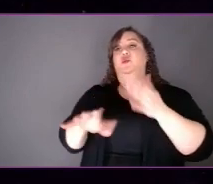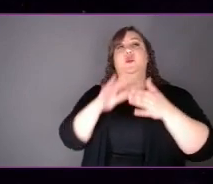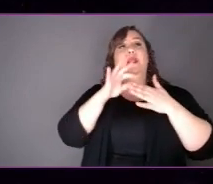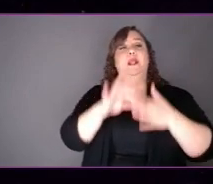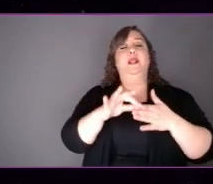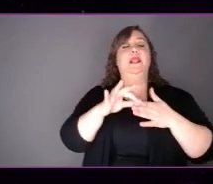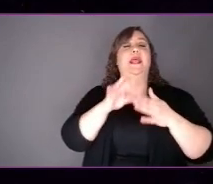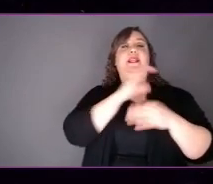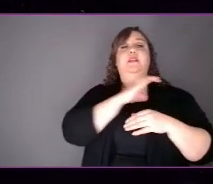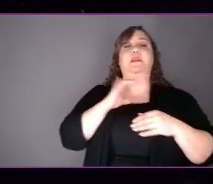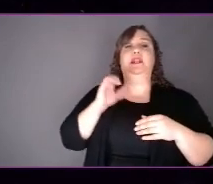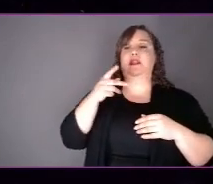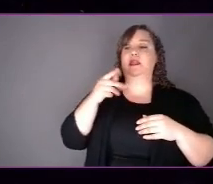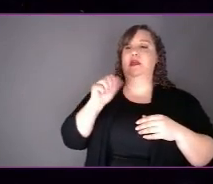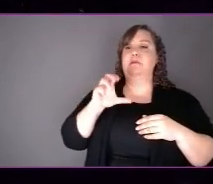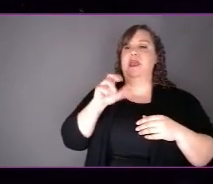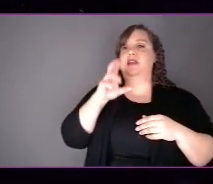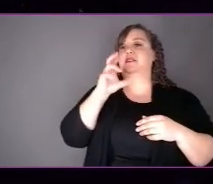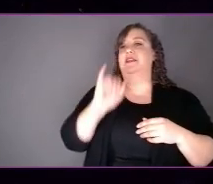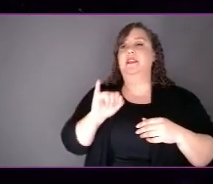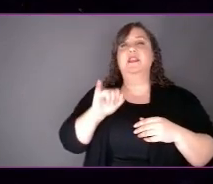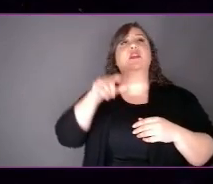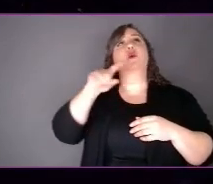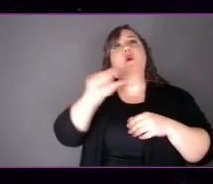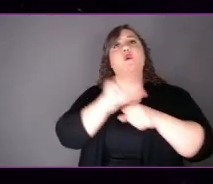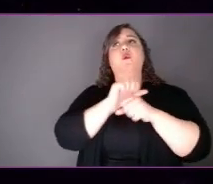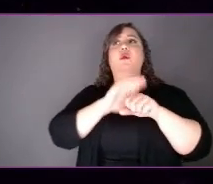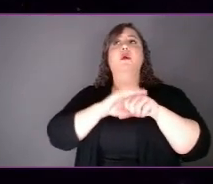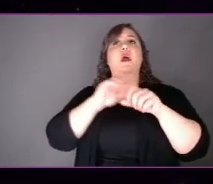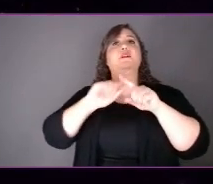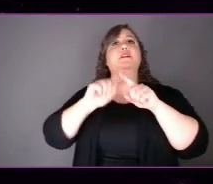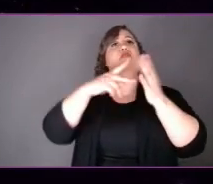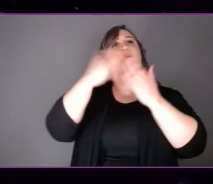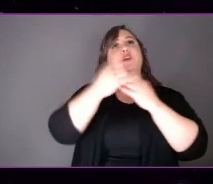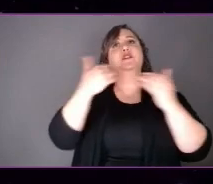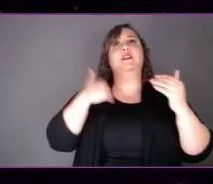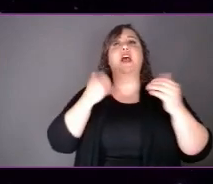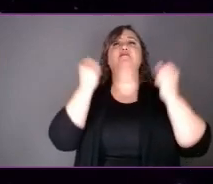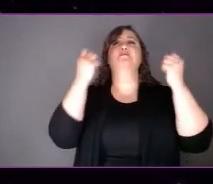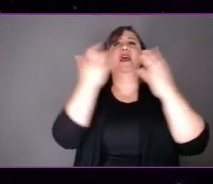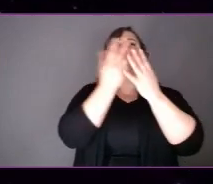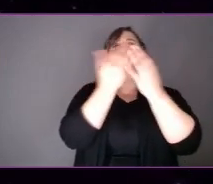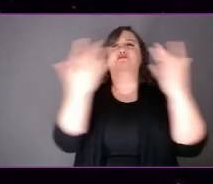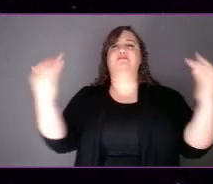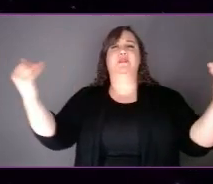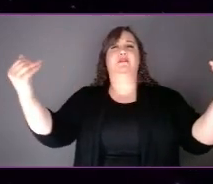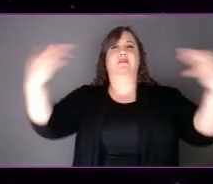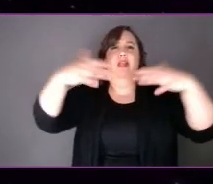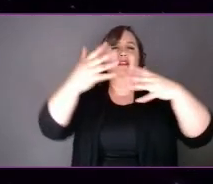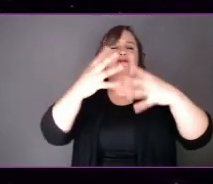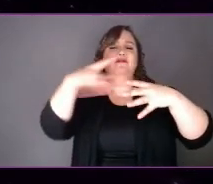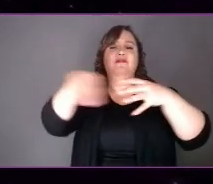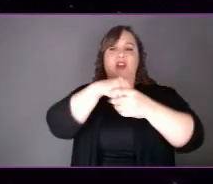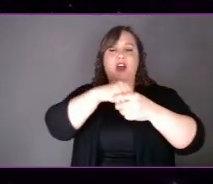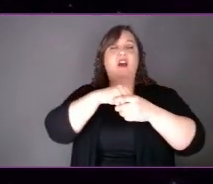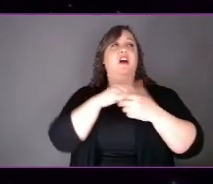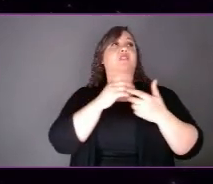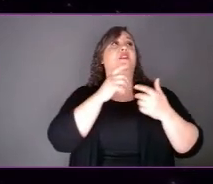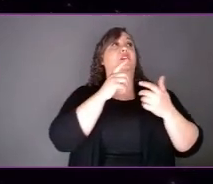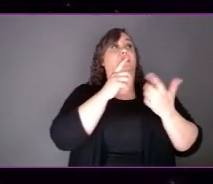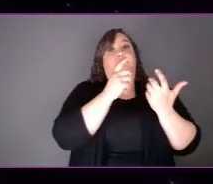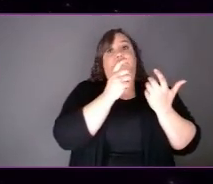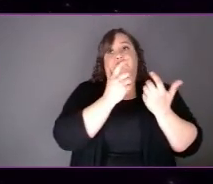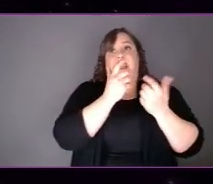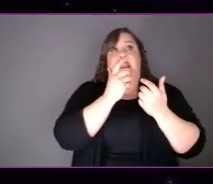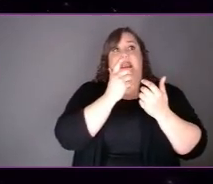to work on projects that have a lot of cross-collaboration across organizations at each center and then across each NASA